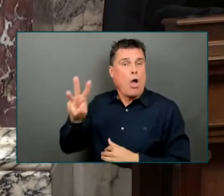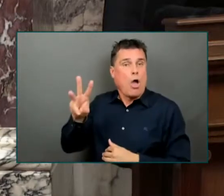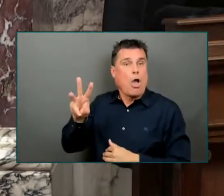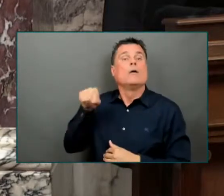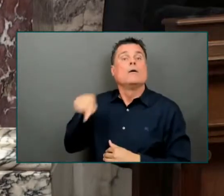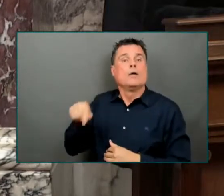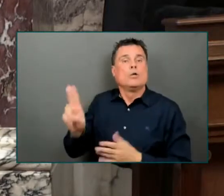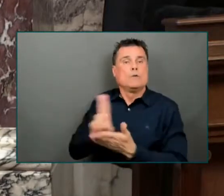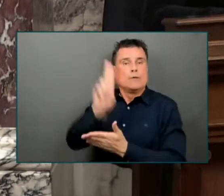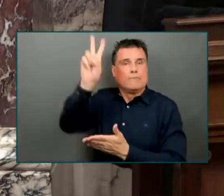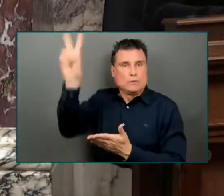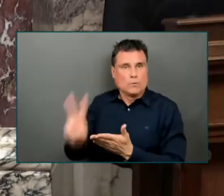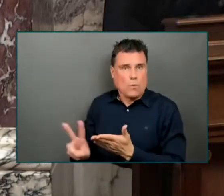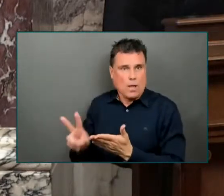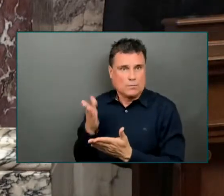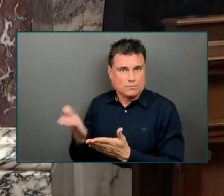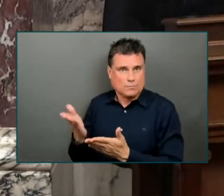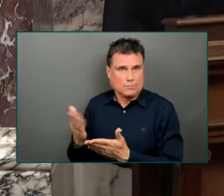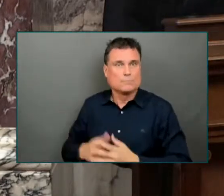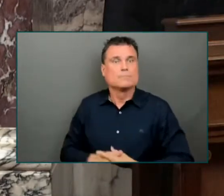higher than in Budget 2020.